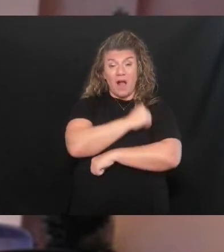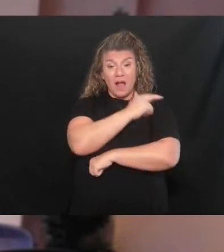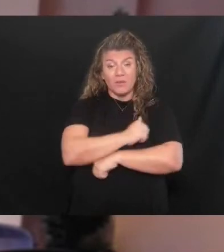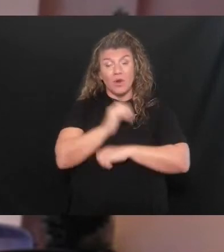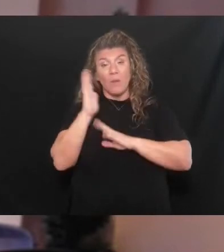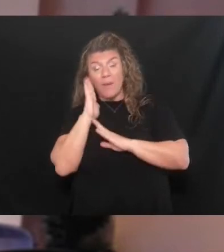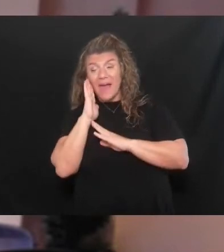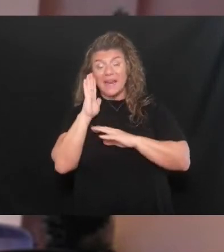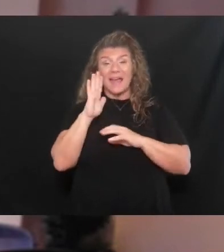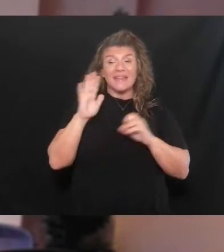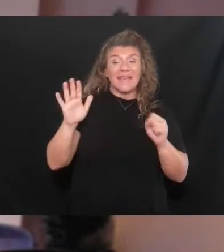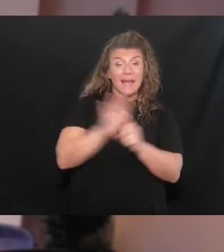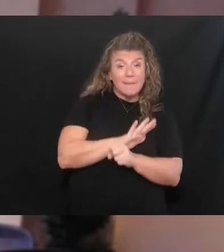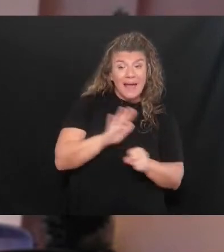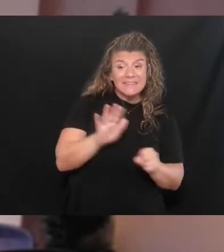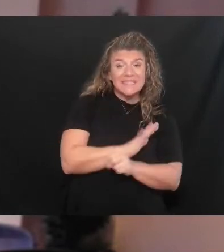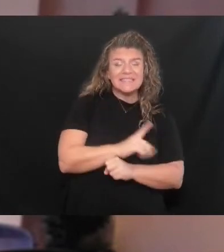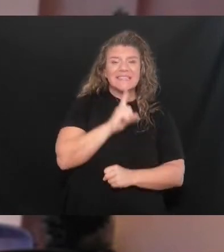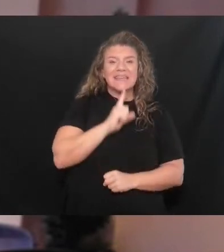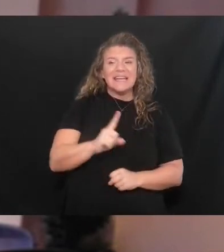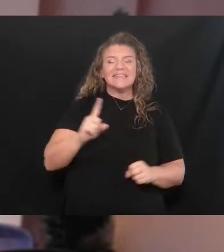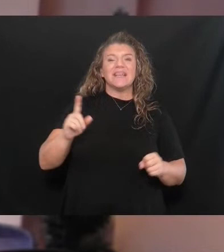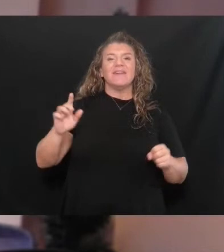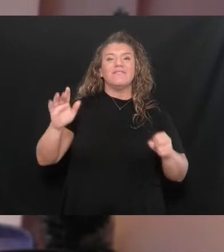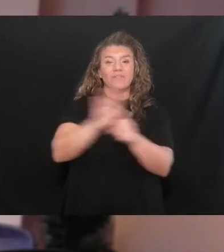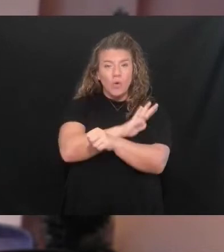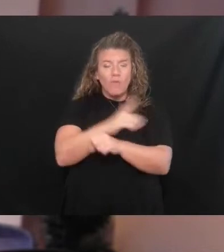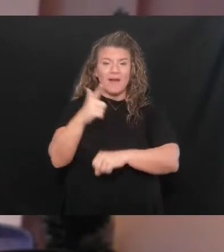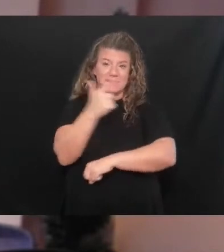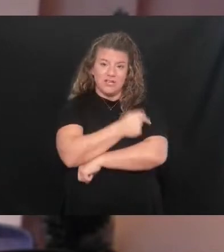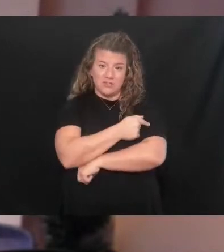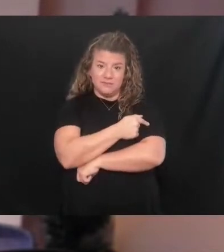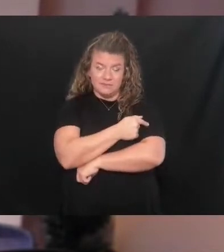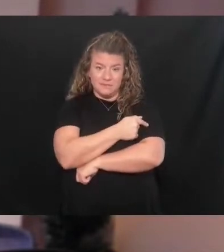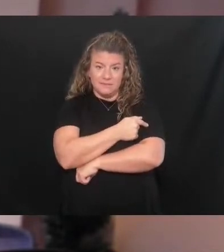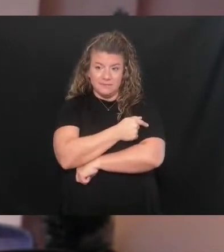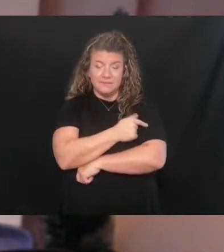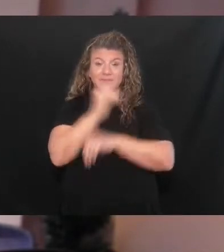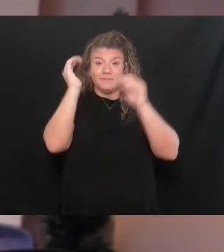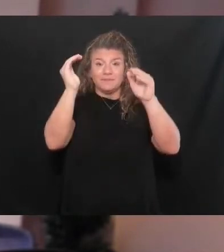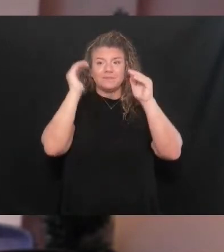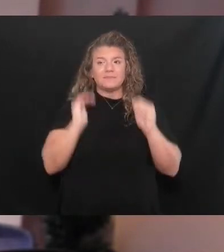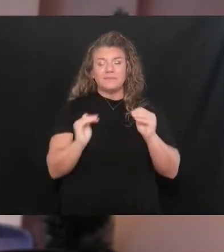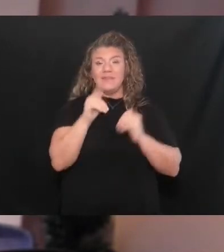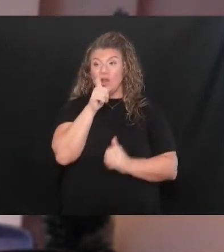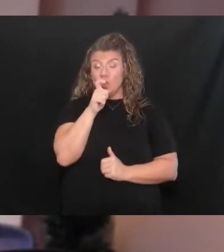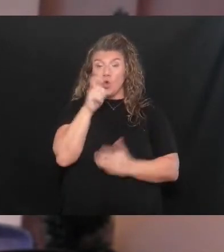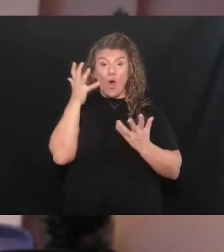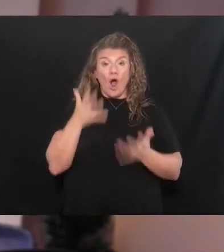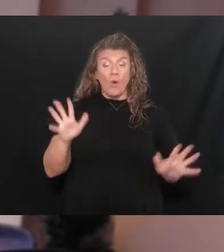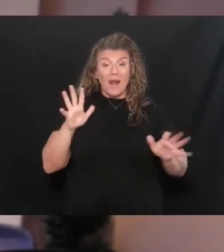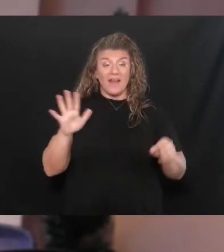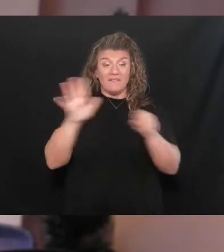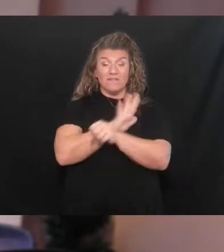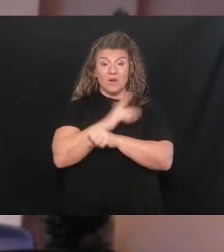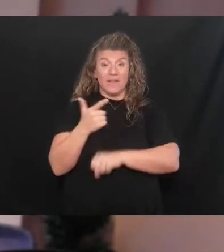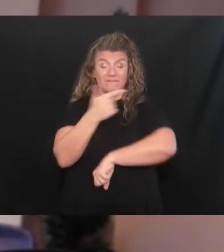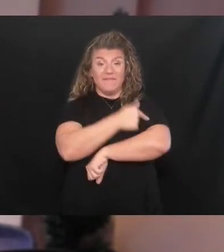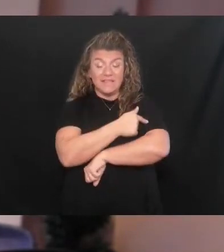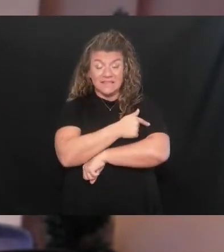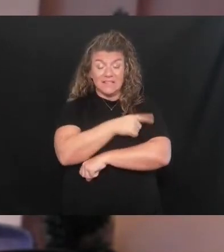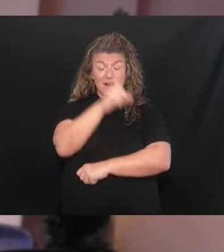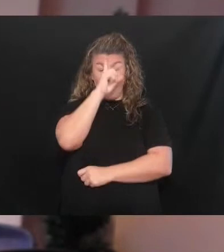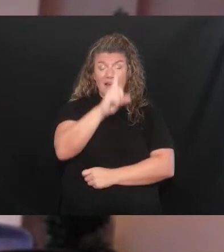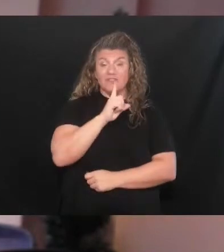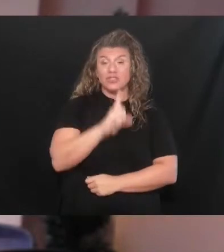beds and capacity is full vaccination. And then in people who are fully vaccinated, and